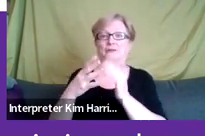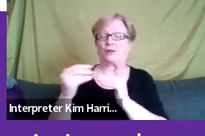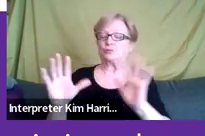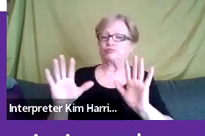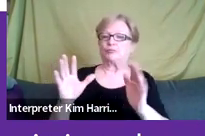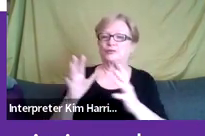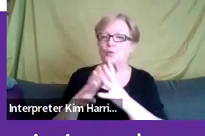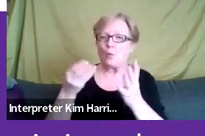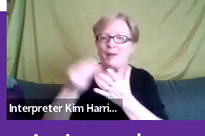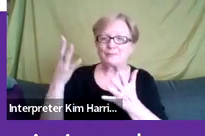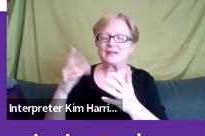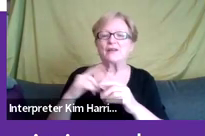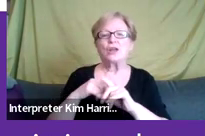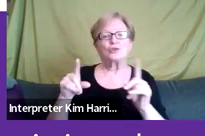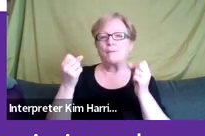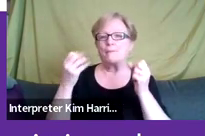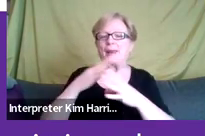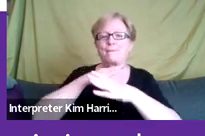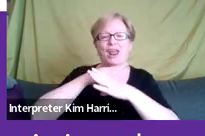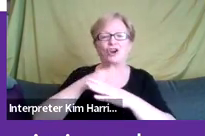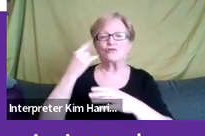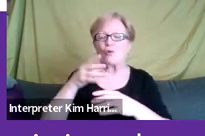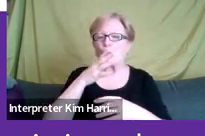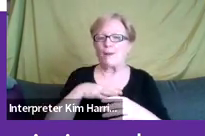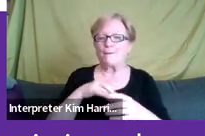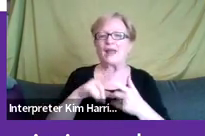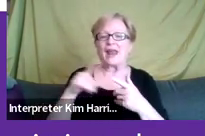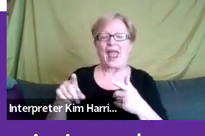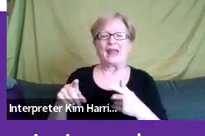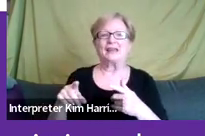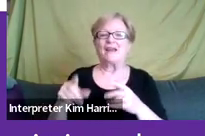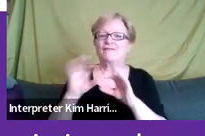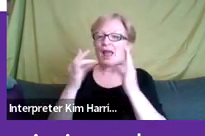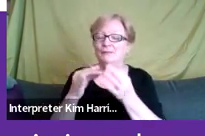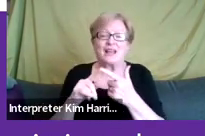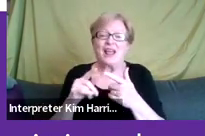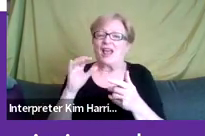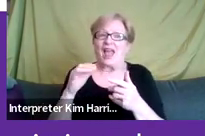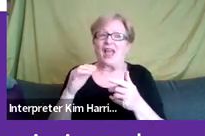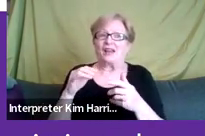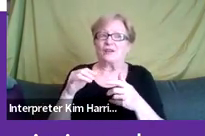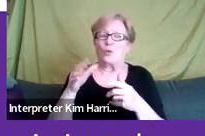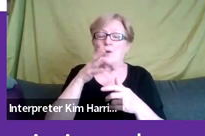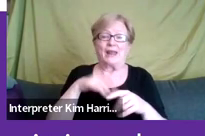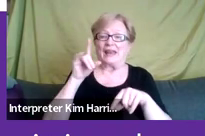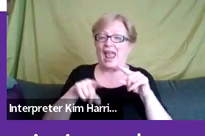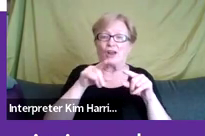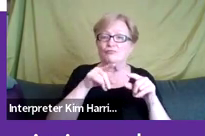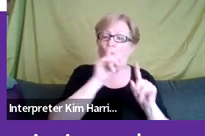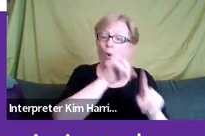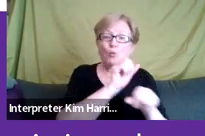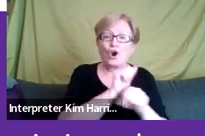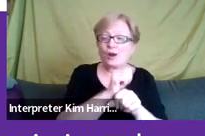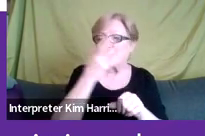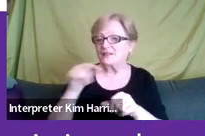for many women and many families, and something that I personally